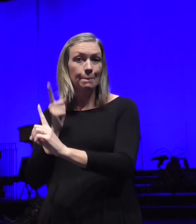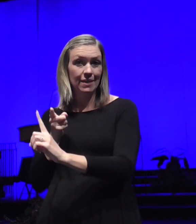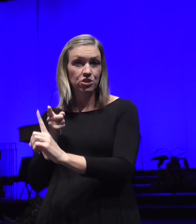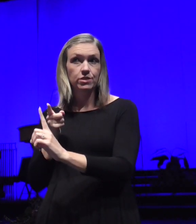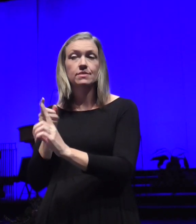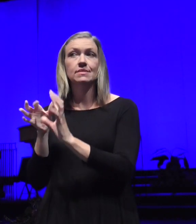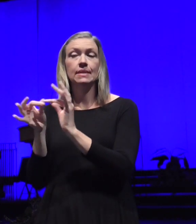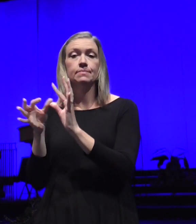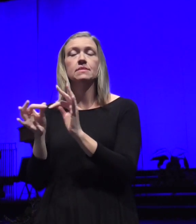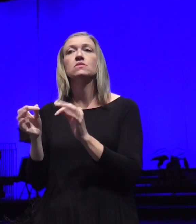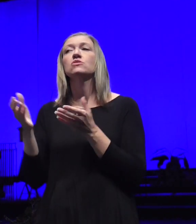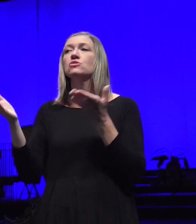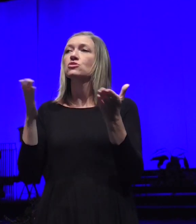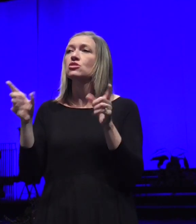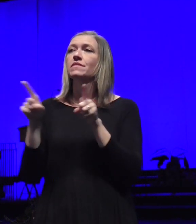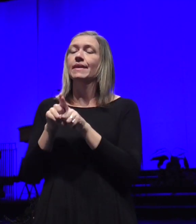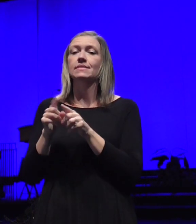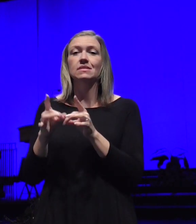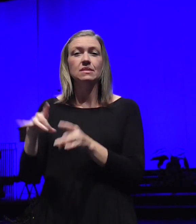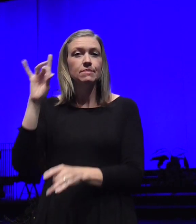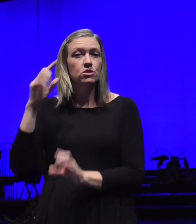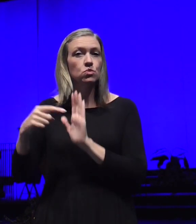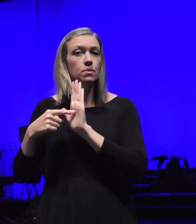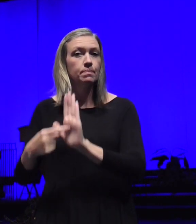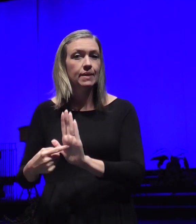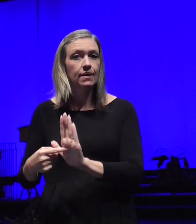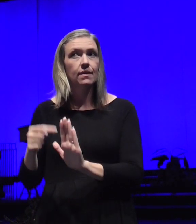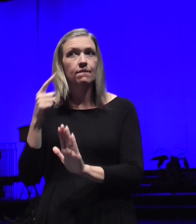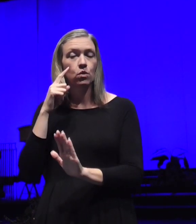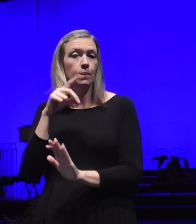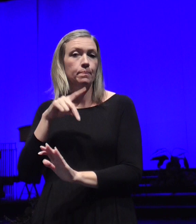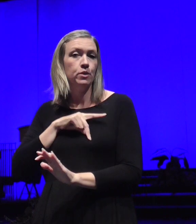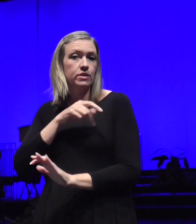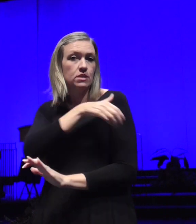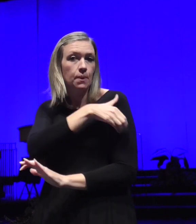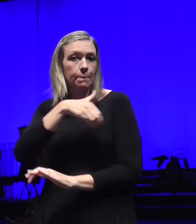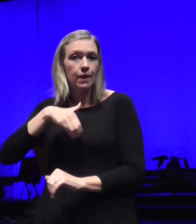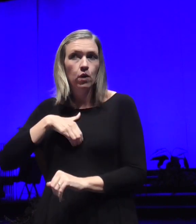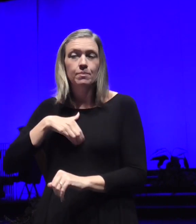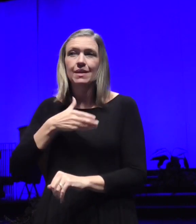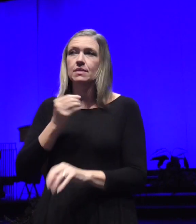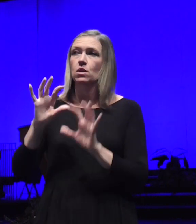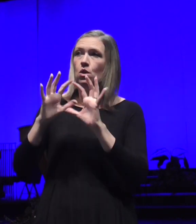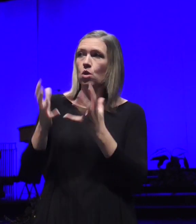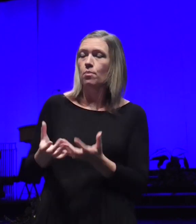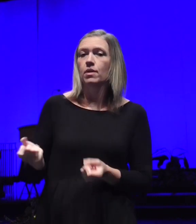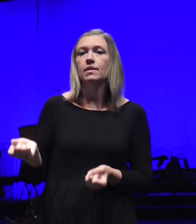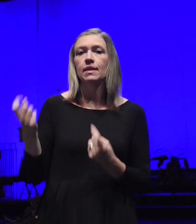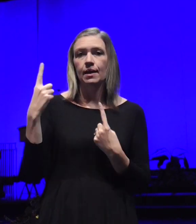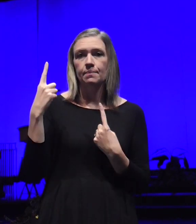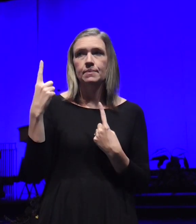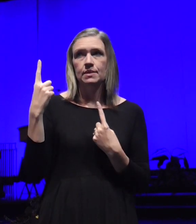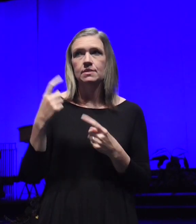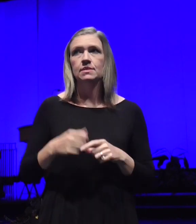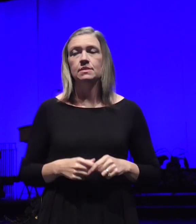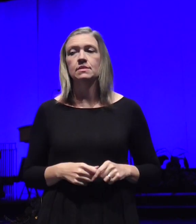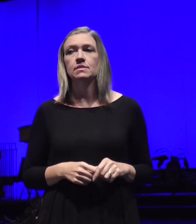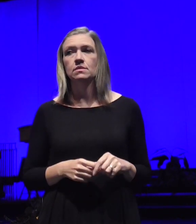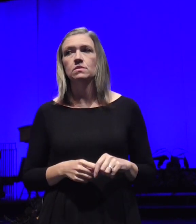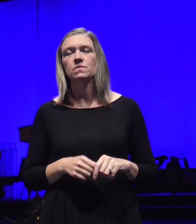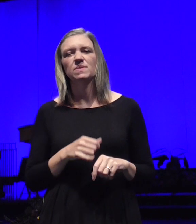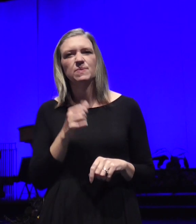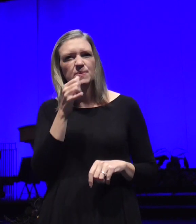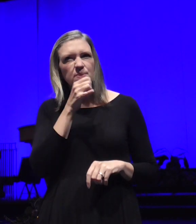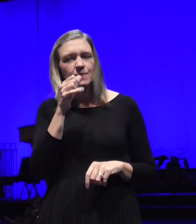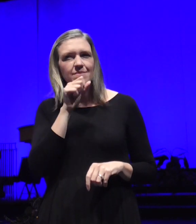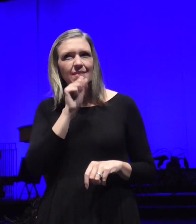mission: to serve as a spiritual beacon for personal empowerment and global enlightenment.